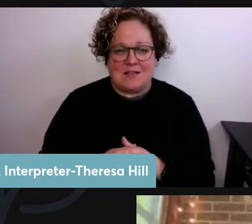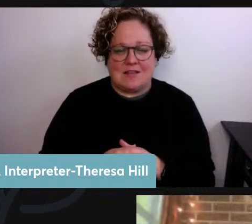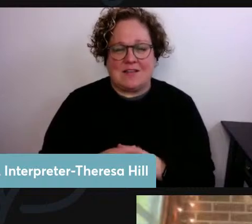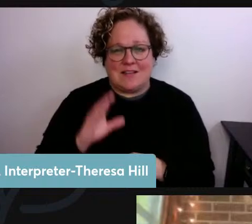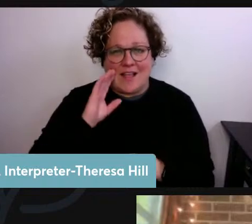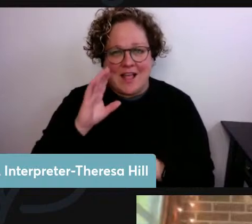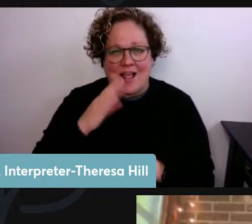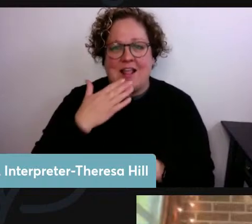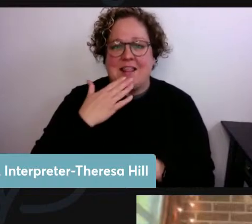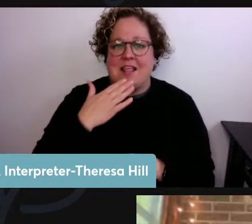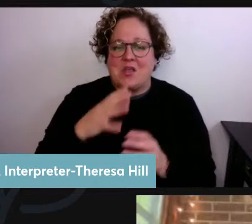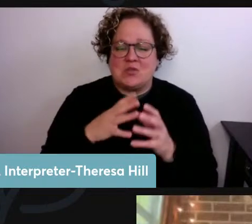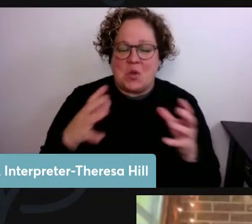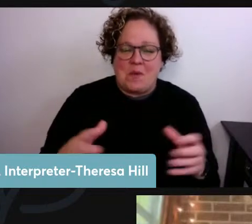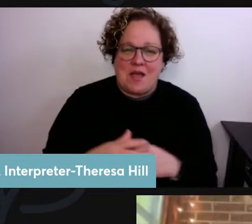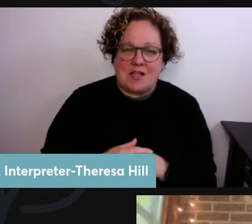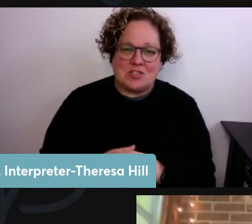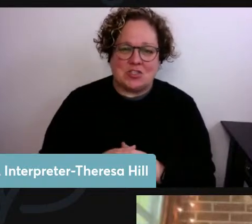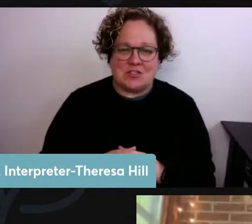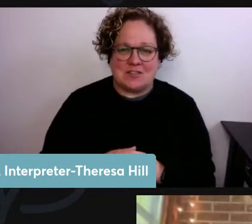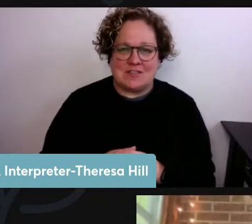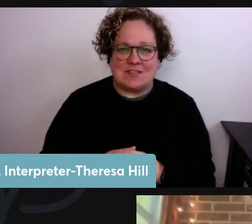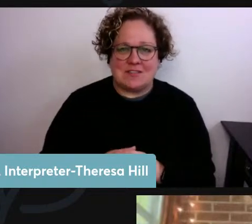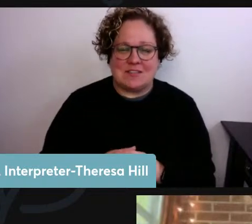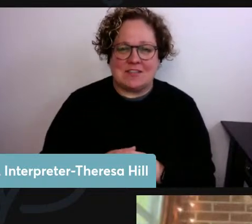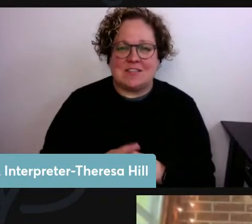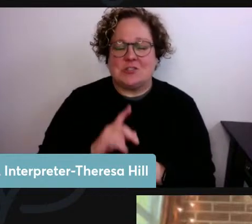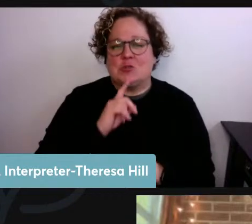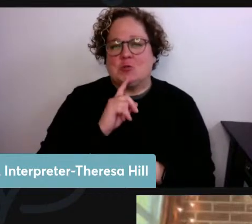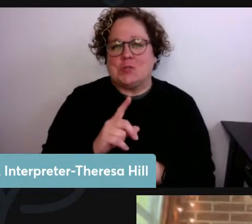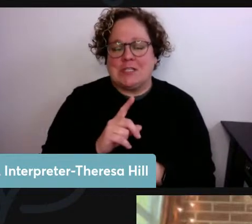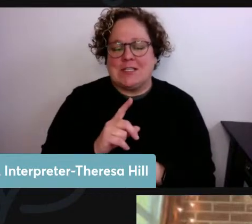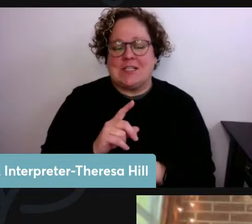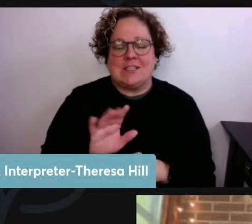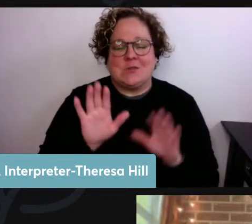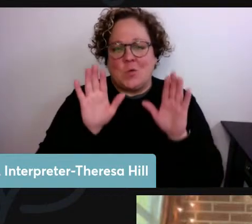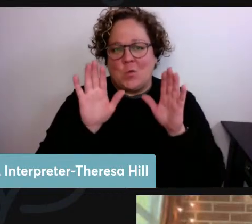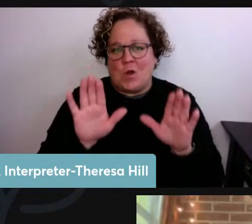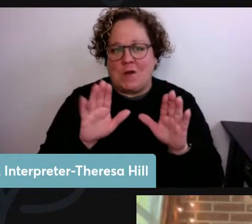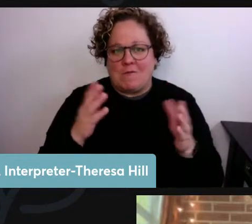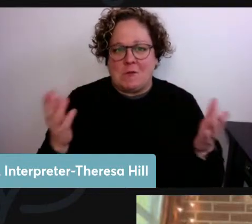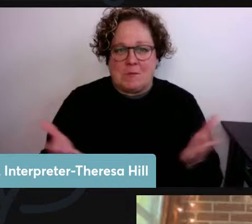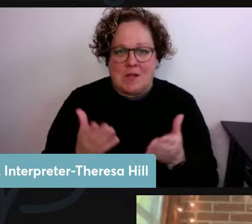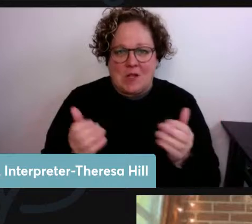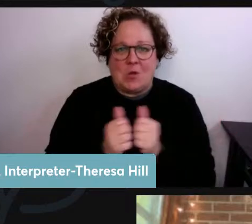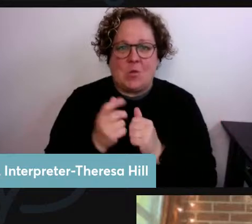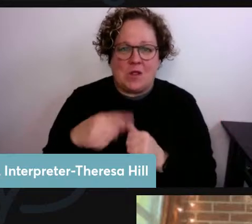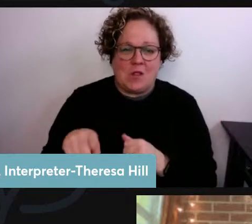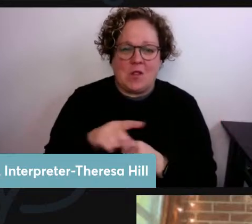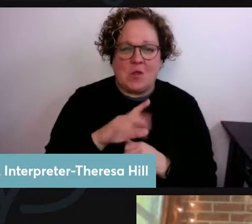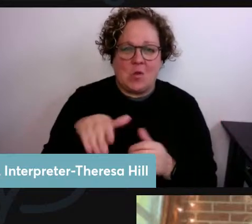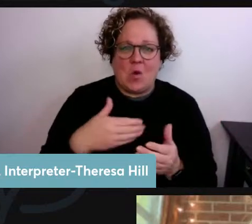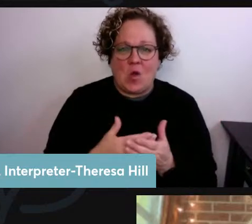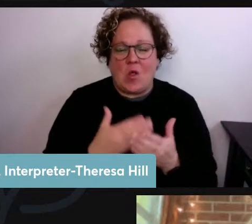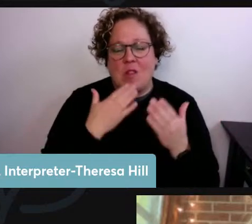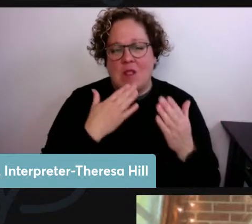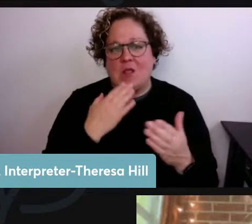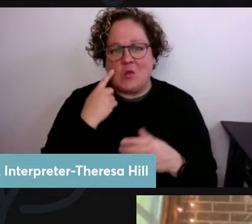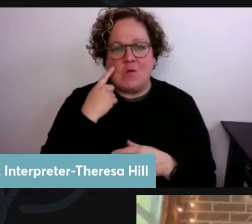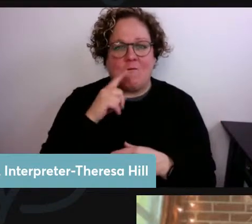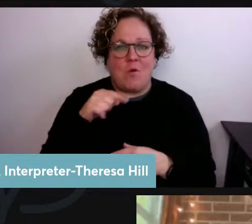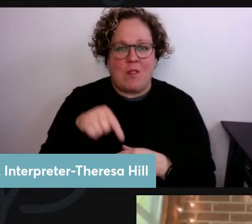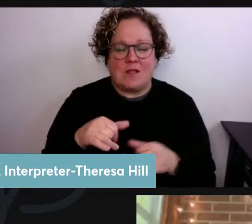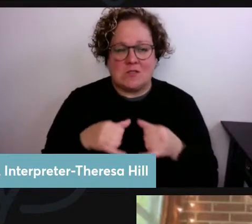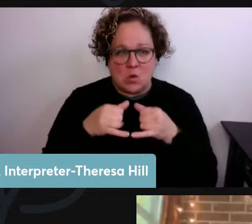Hi, thank you so much. It's really wonderful to be here with you all. Thank you so much for this award,